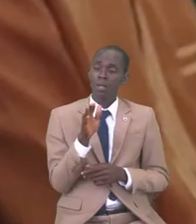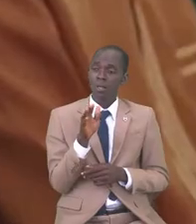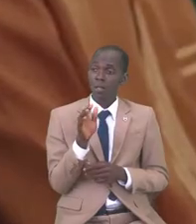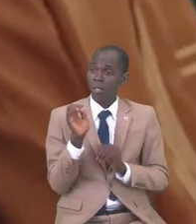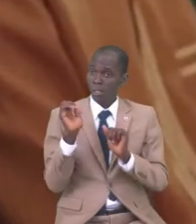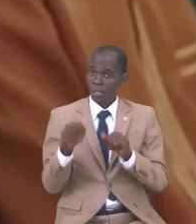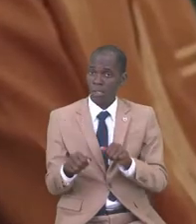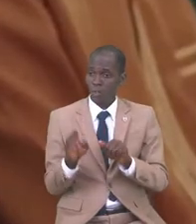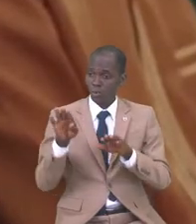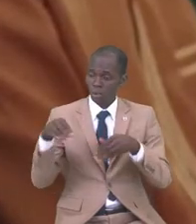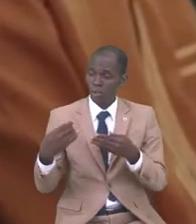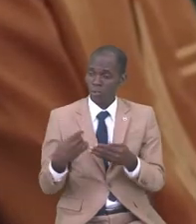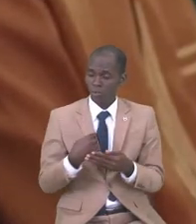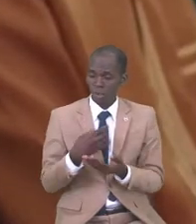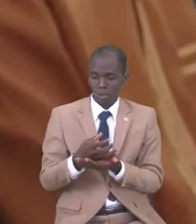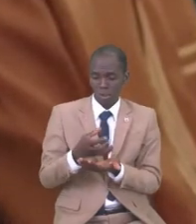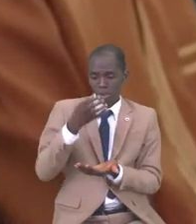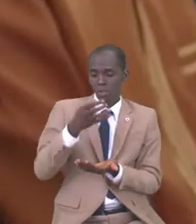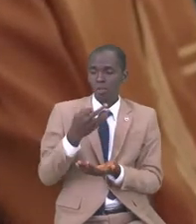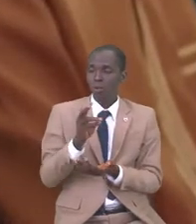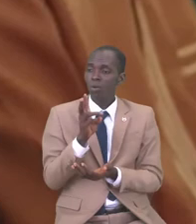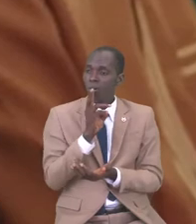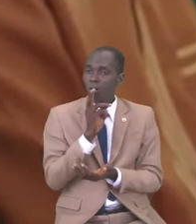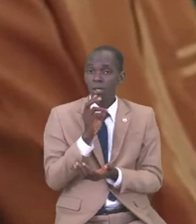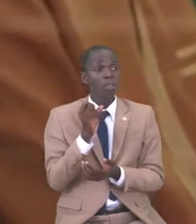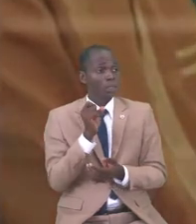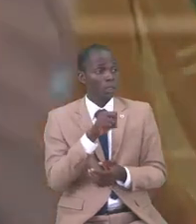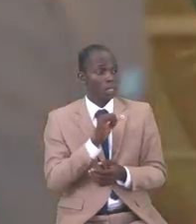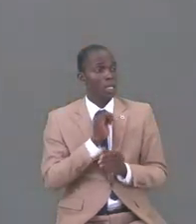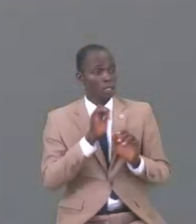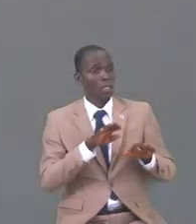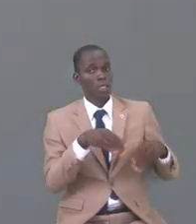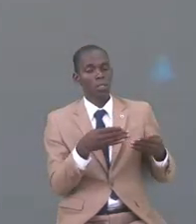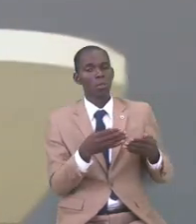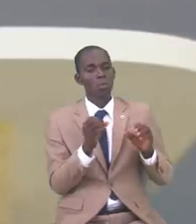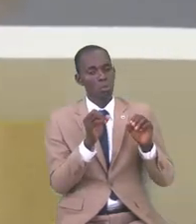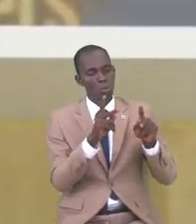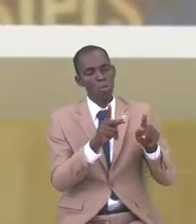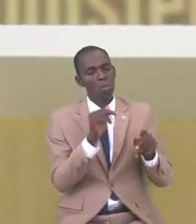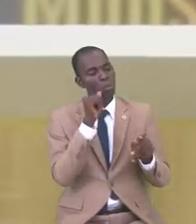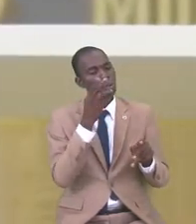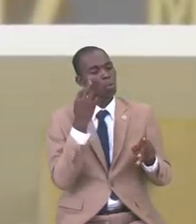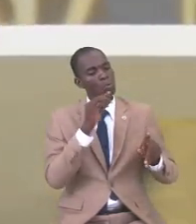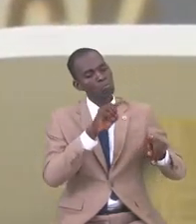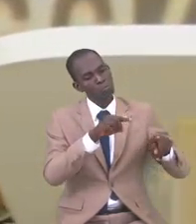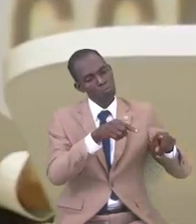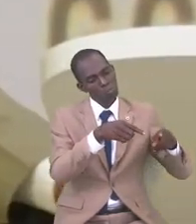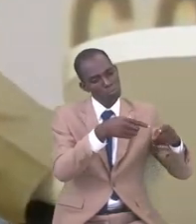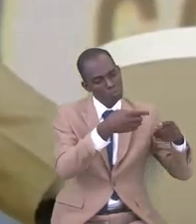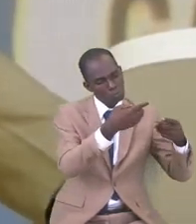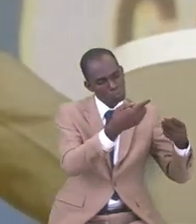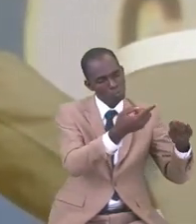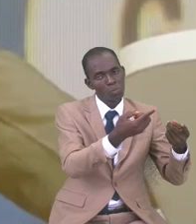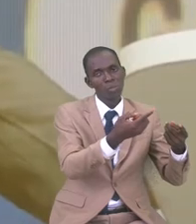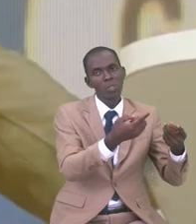have a glass of water there? Yes, I can do that. And then she was going. And while she was going,